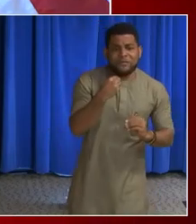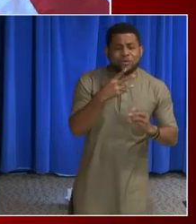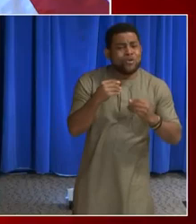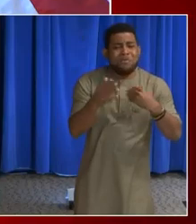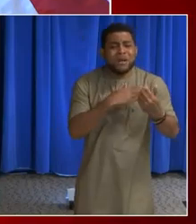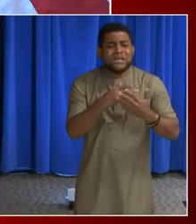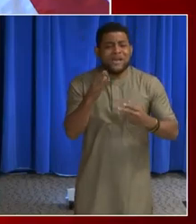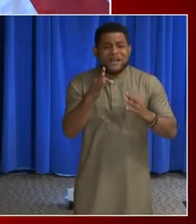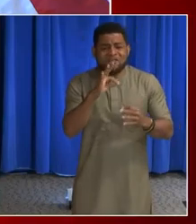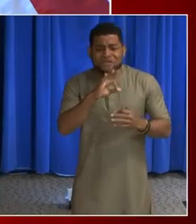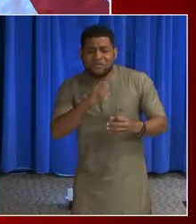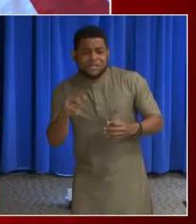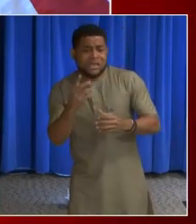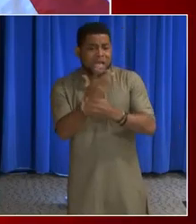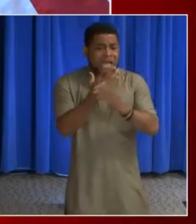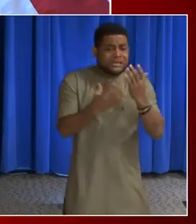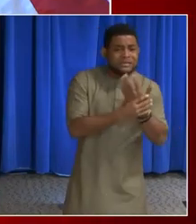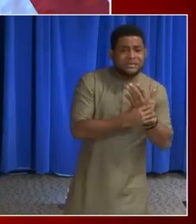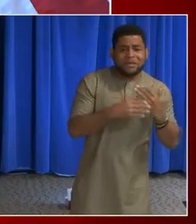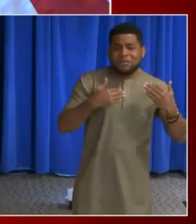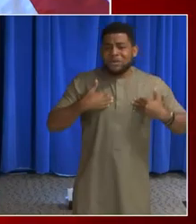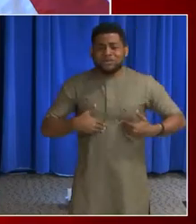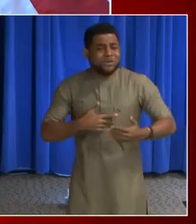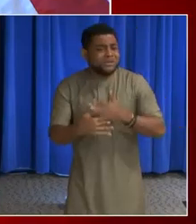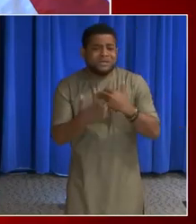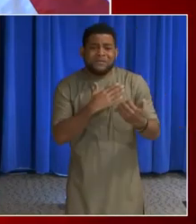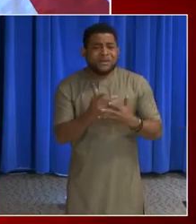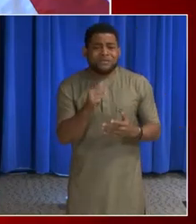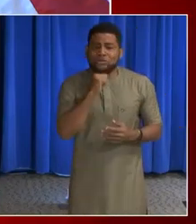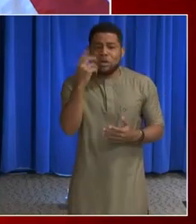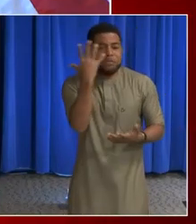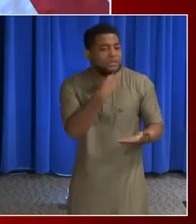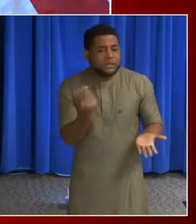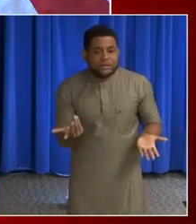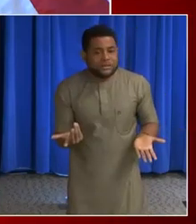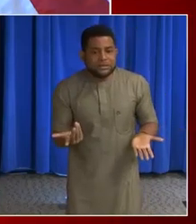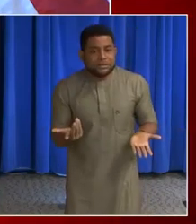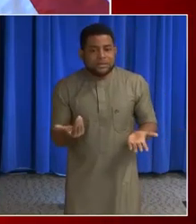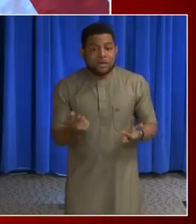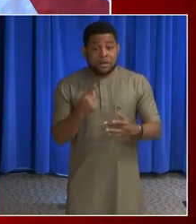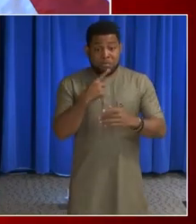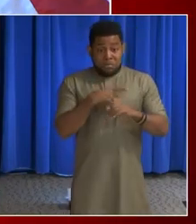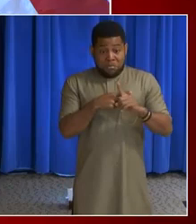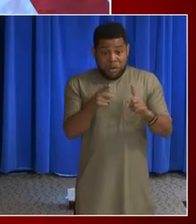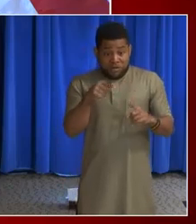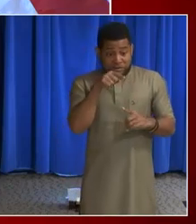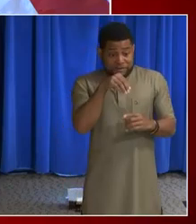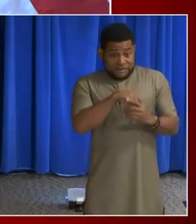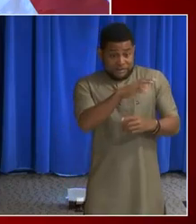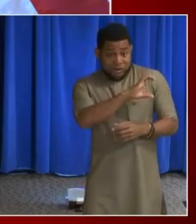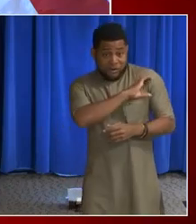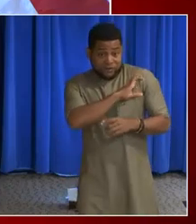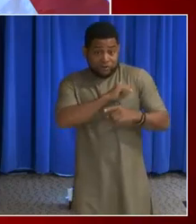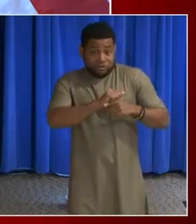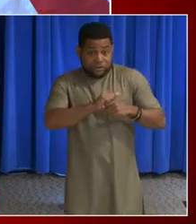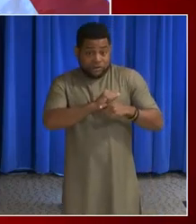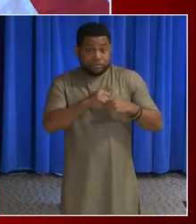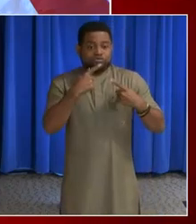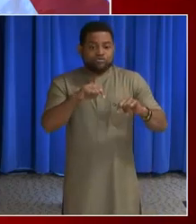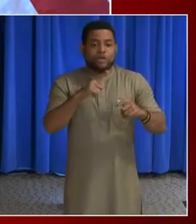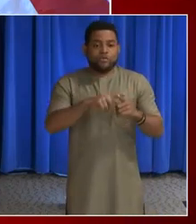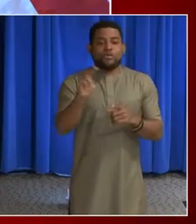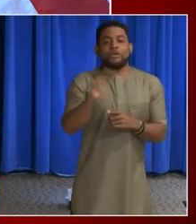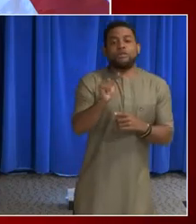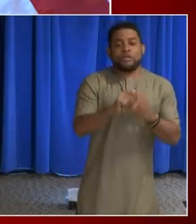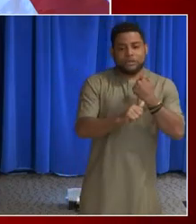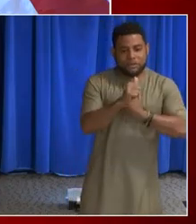the hand, the finger, no shooting is pretty. When an officer in their training, officers are trained to neutralize the threat. Until there's